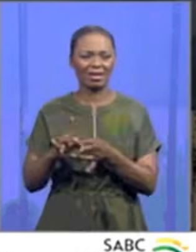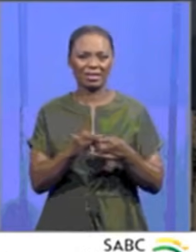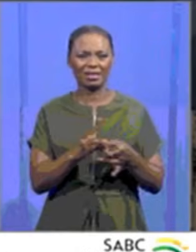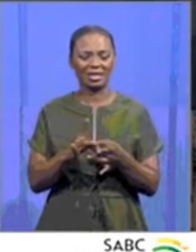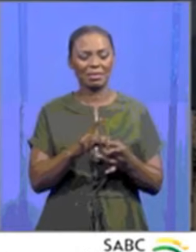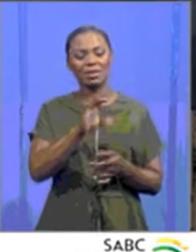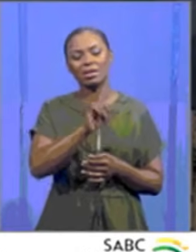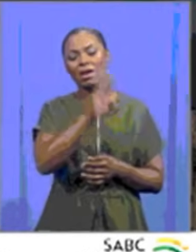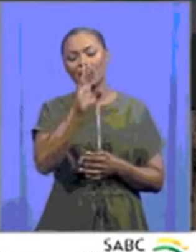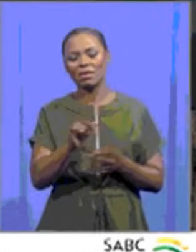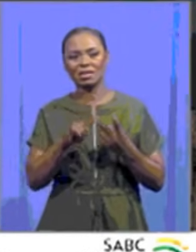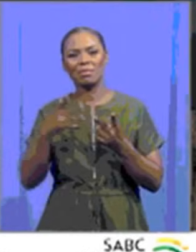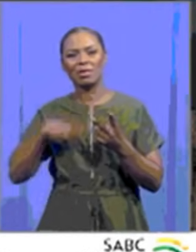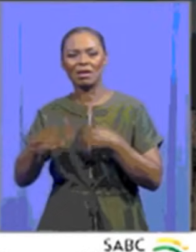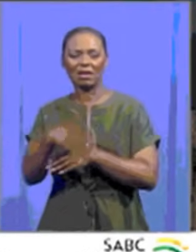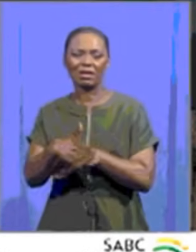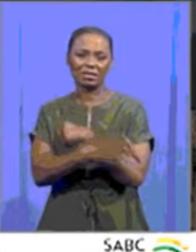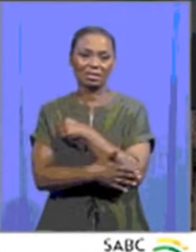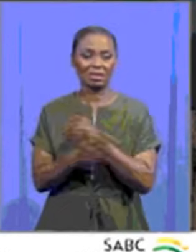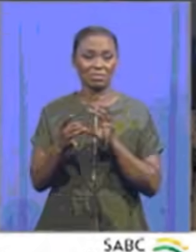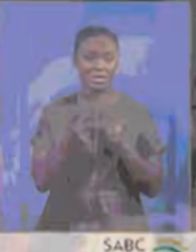le ba dinaha tse kantle.